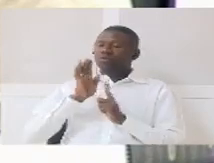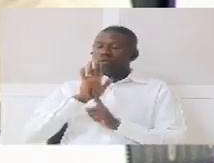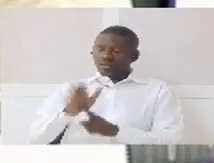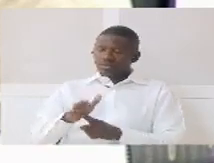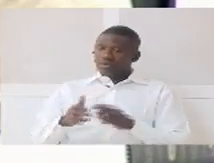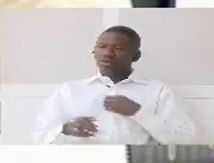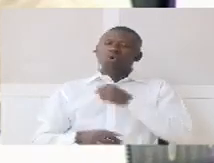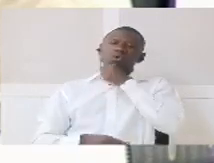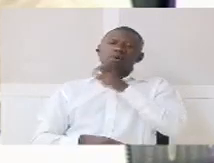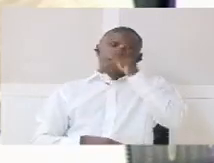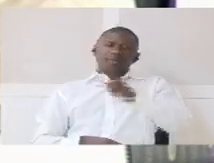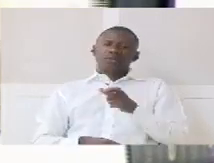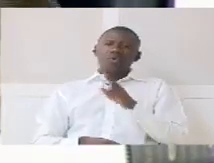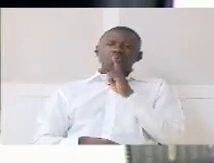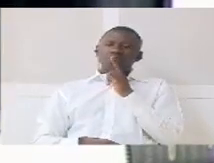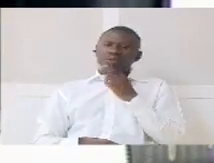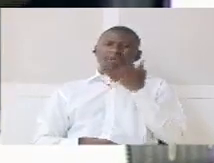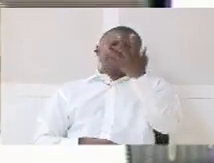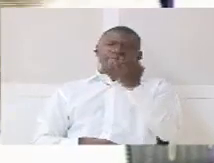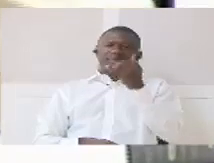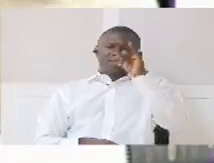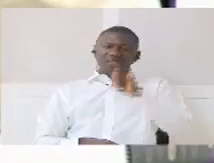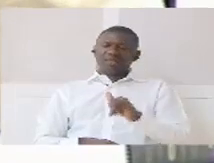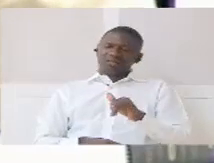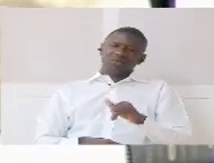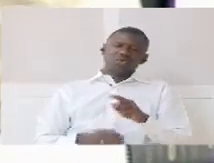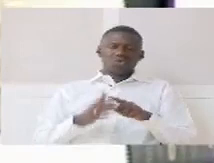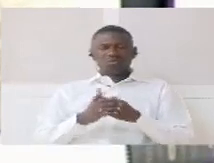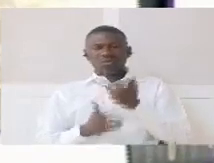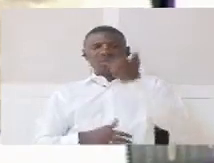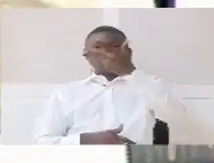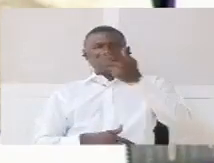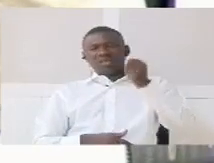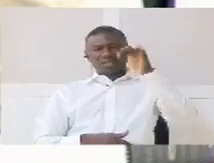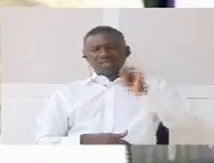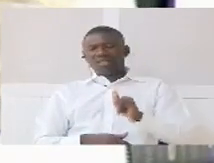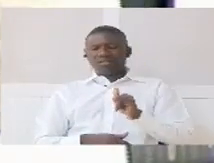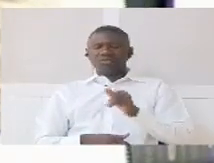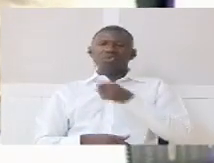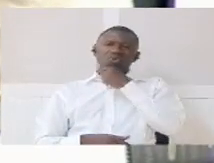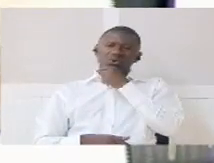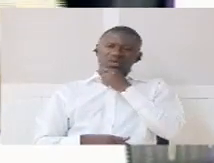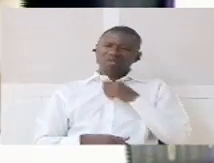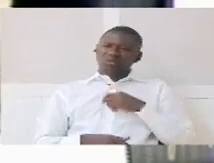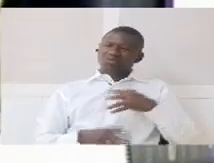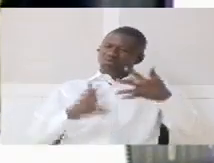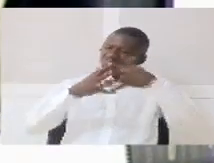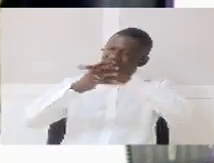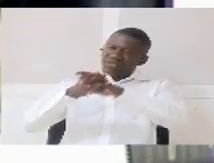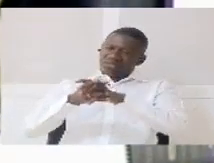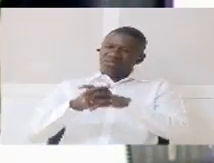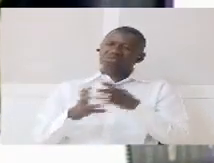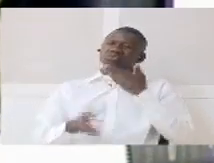person who is 50 or 80 years old. In the new when you come 20 years, 18 years. And you are mixed with youngsters of 18,